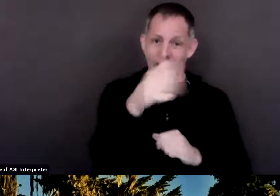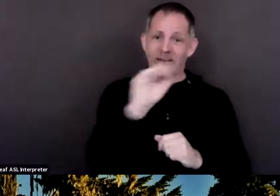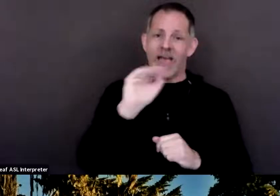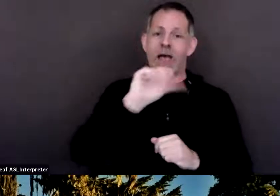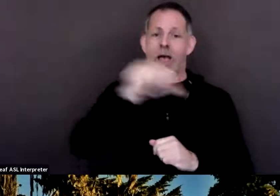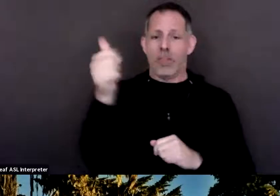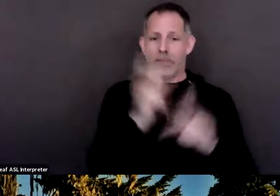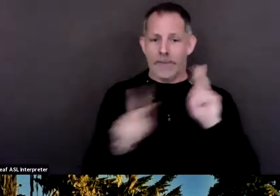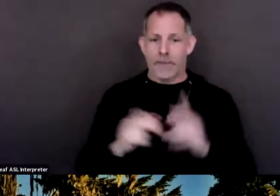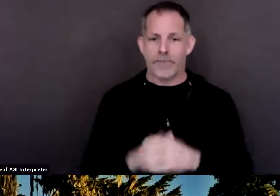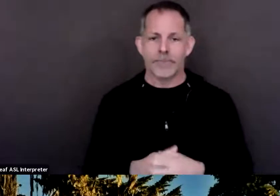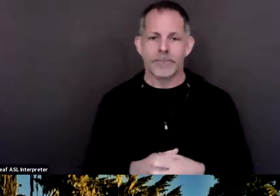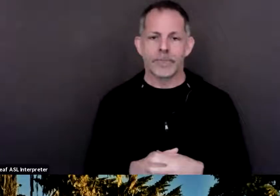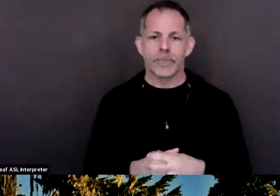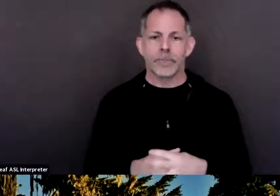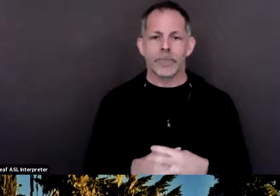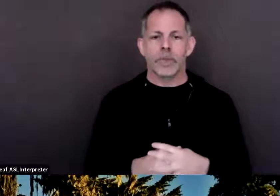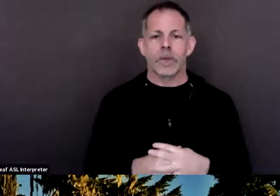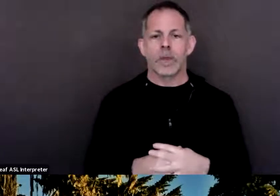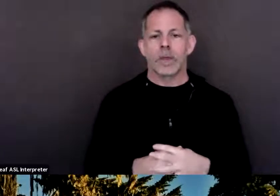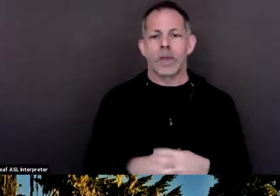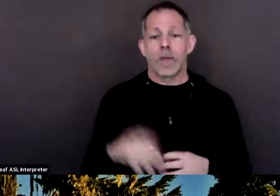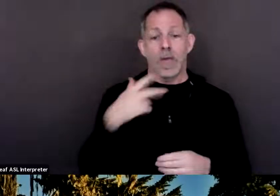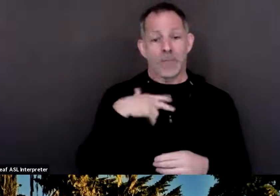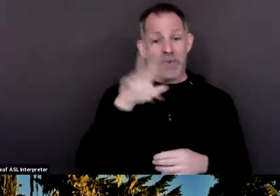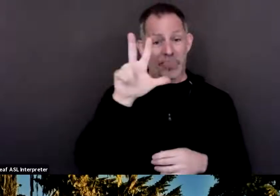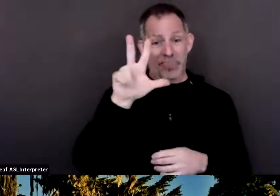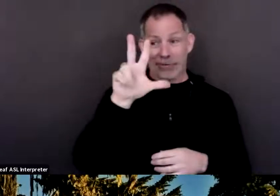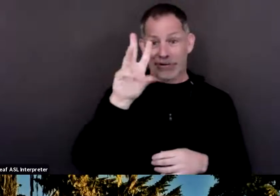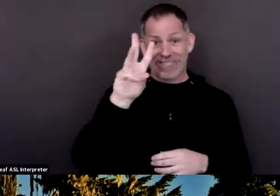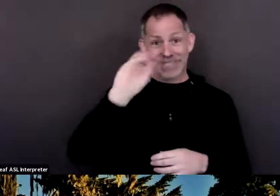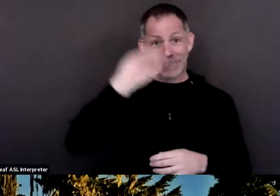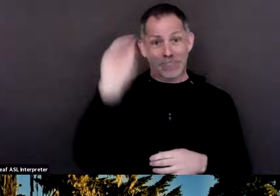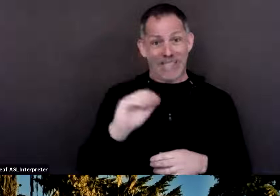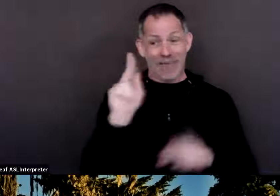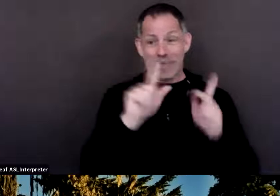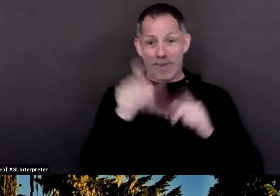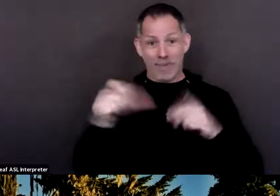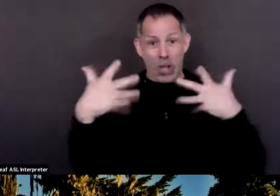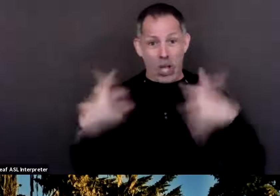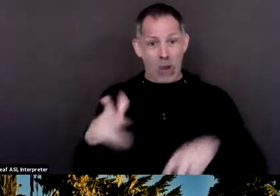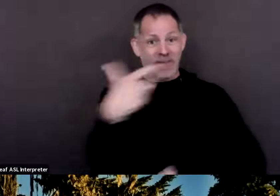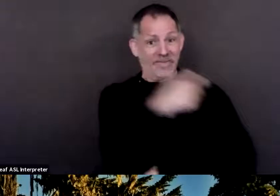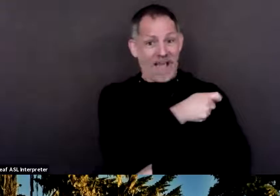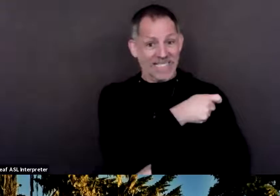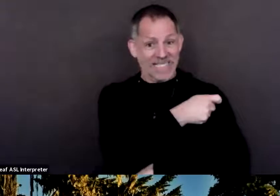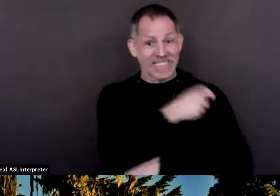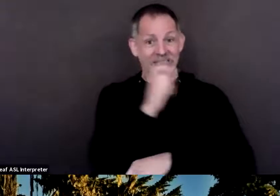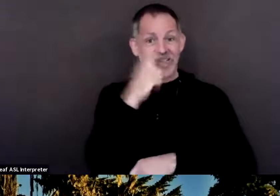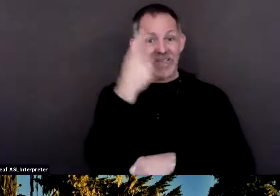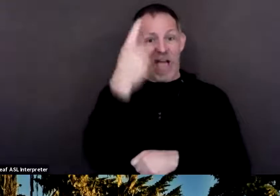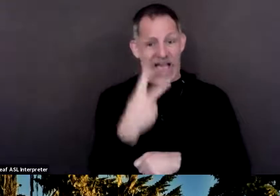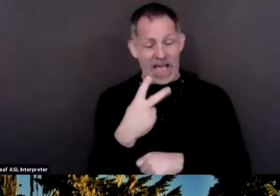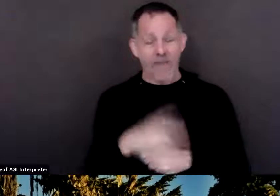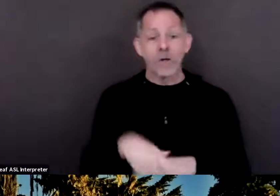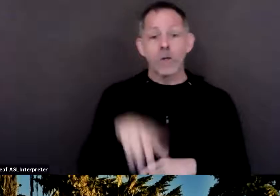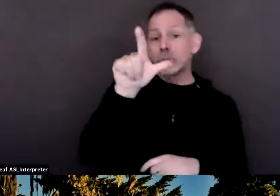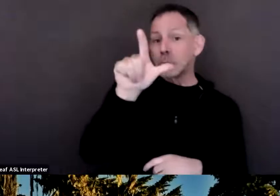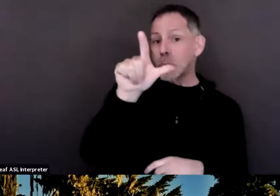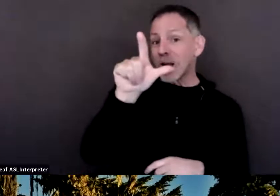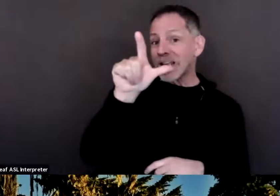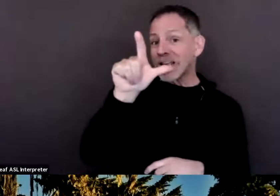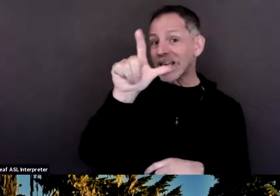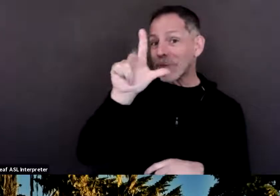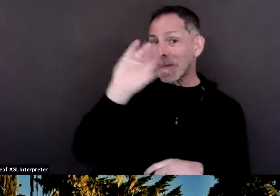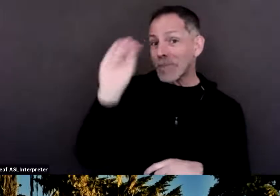with at least the first dose of Snohomish County residents, 23% completed. If you change the denominator to